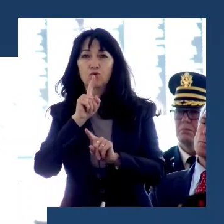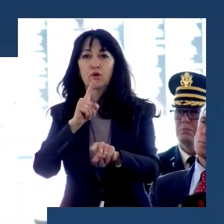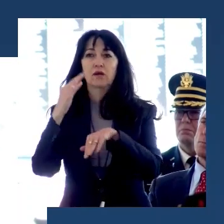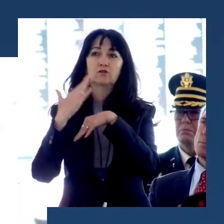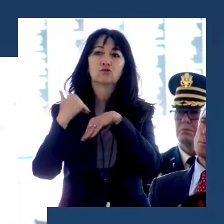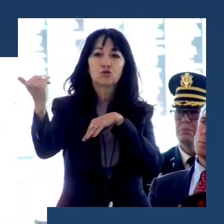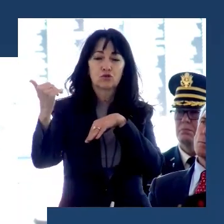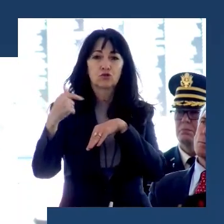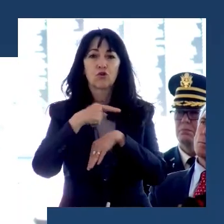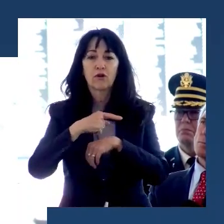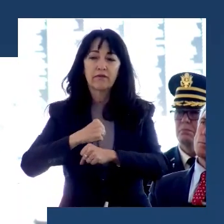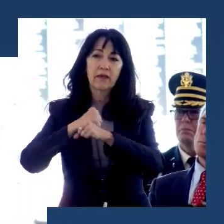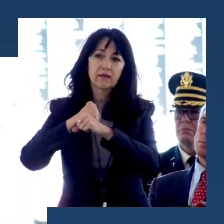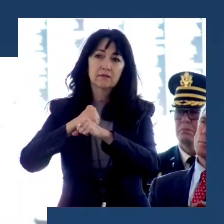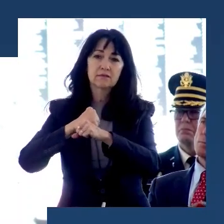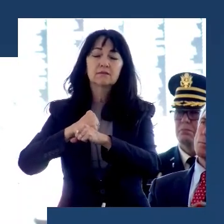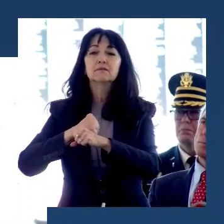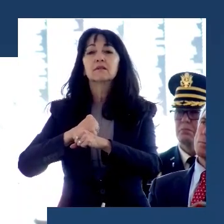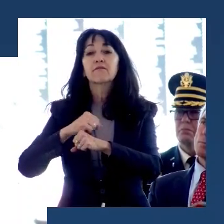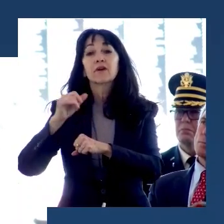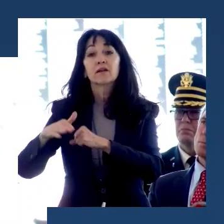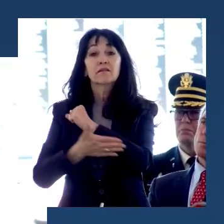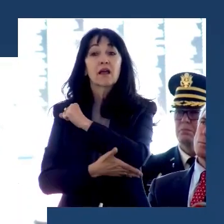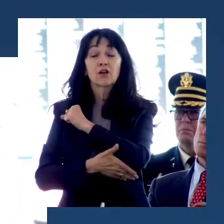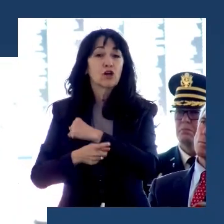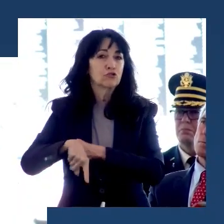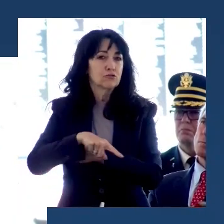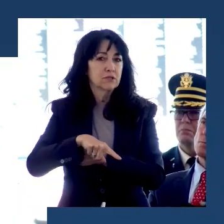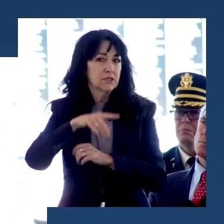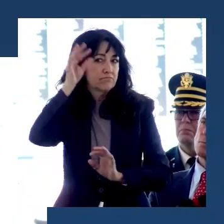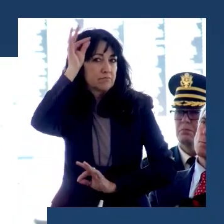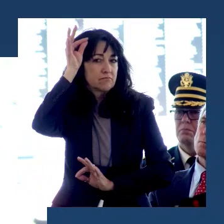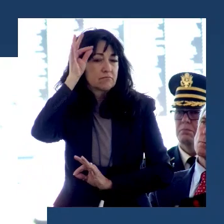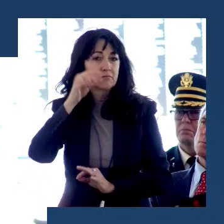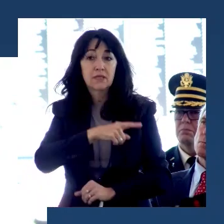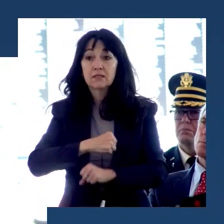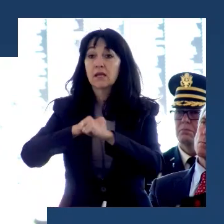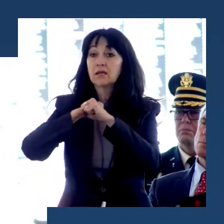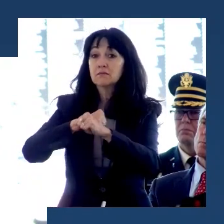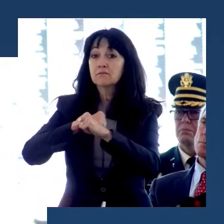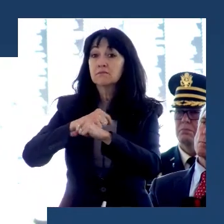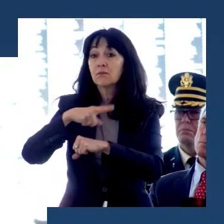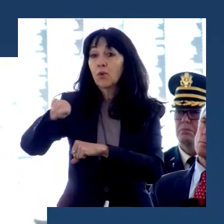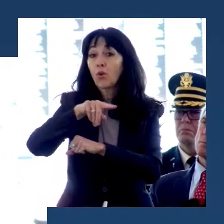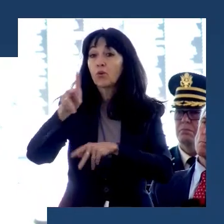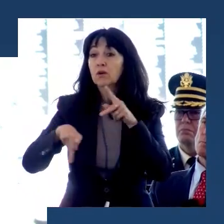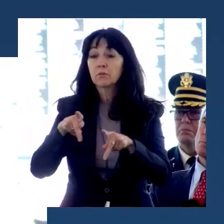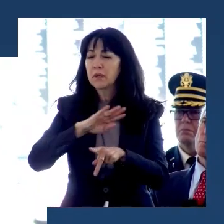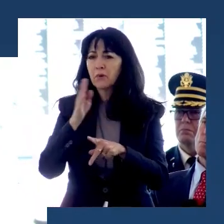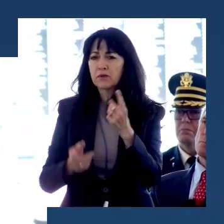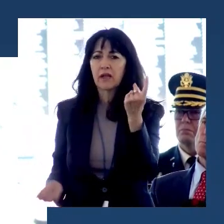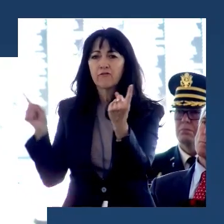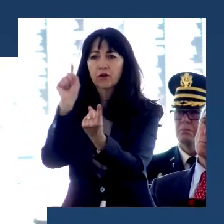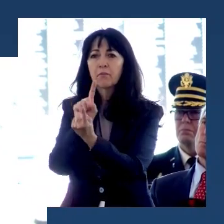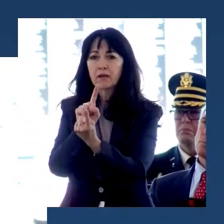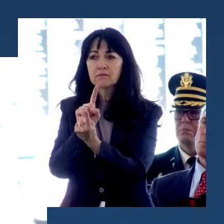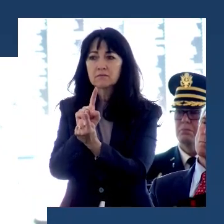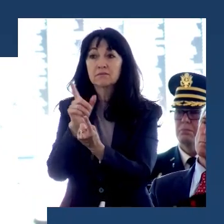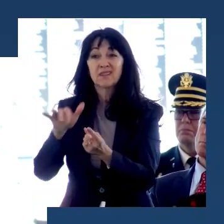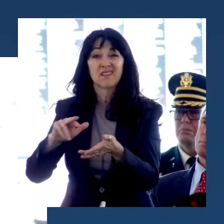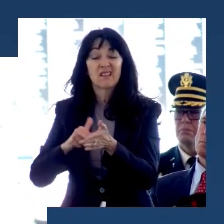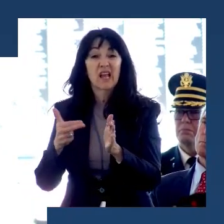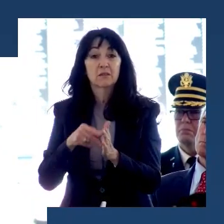country they never knew and to defend a people they never met." That's selfless